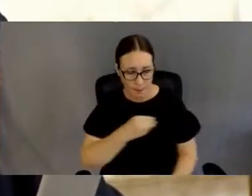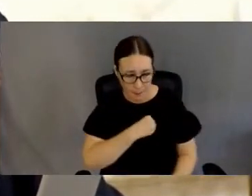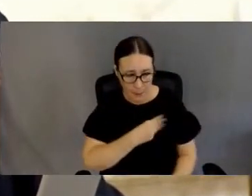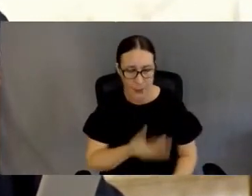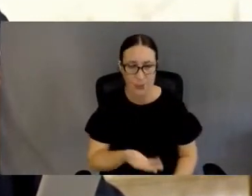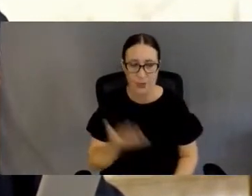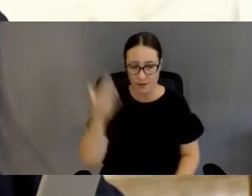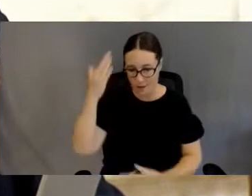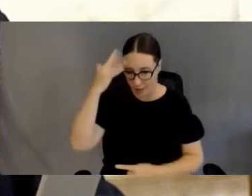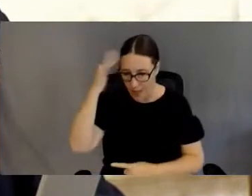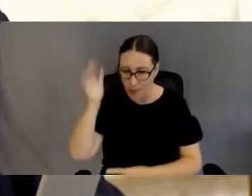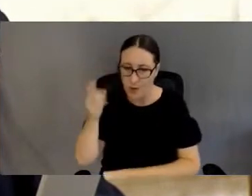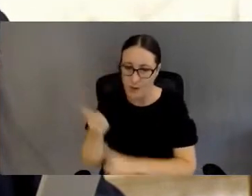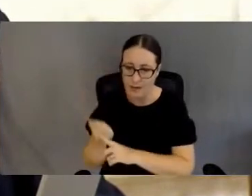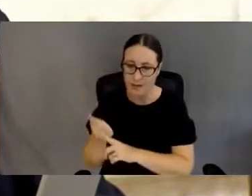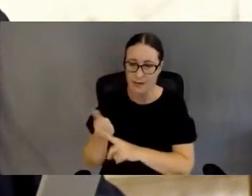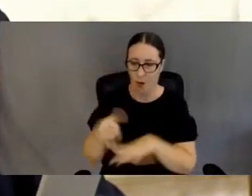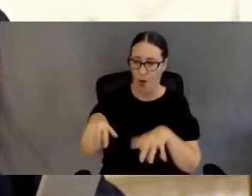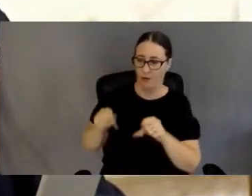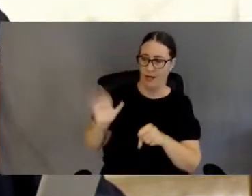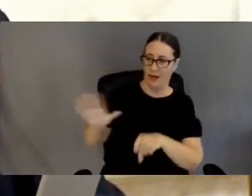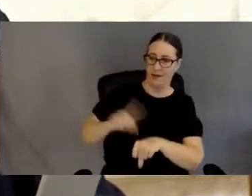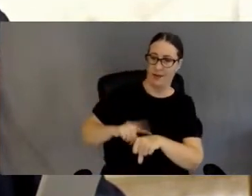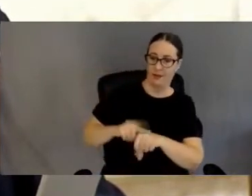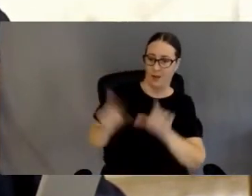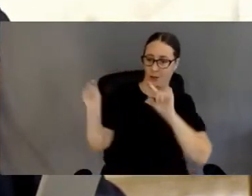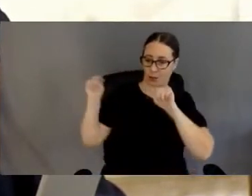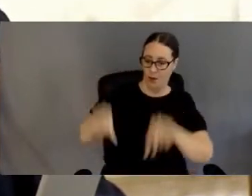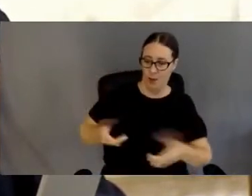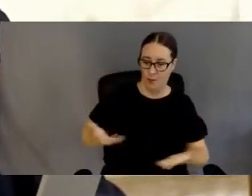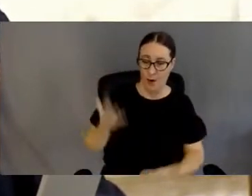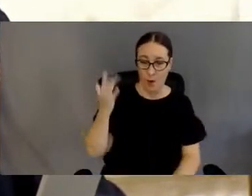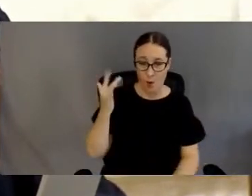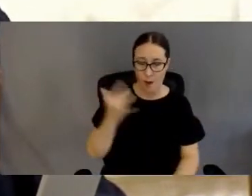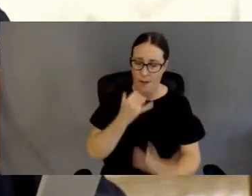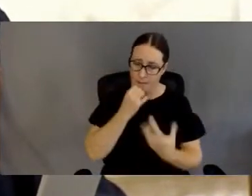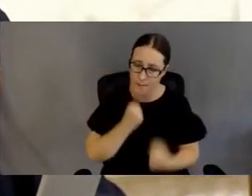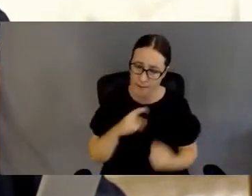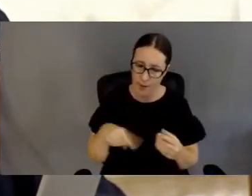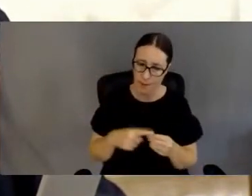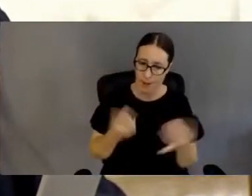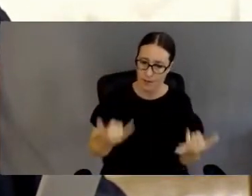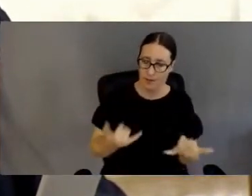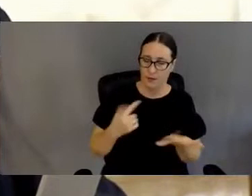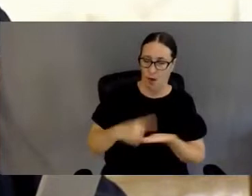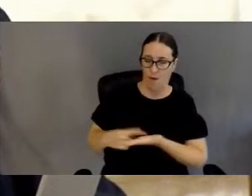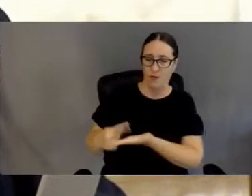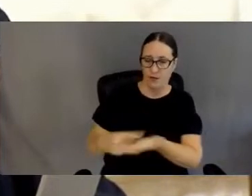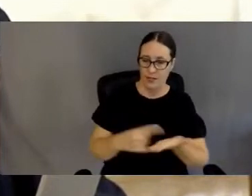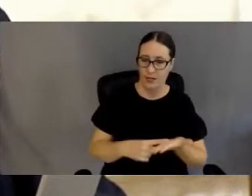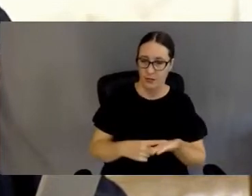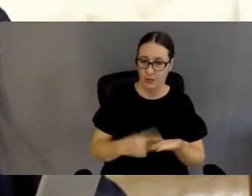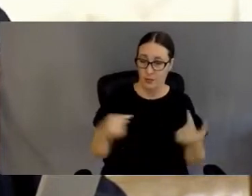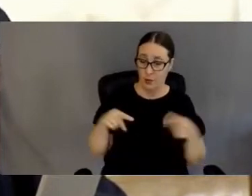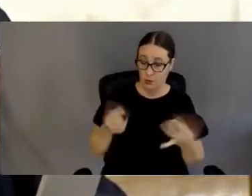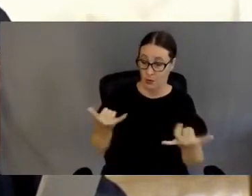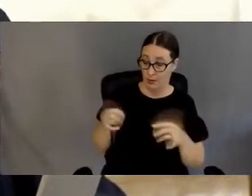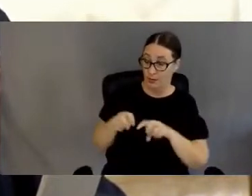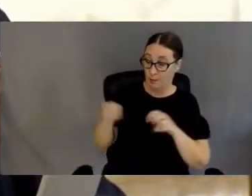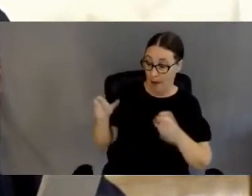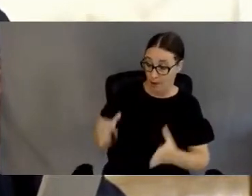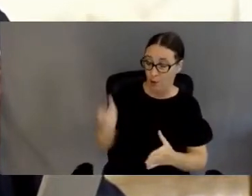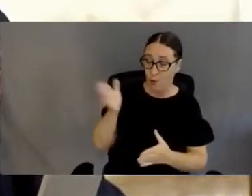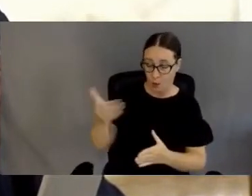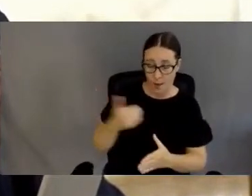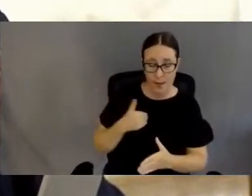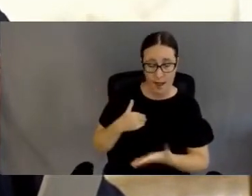and they've taken time out of their day to be here because they care deeply about this conversation. And while we've had this panel, we're going to have